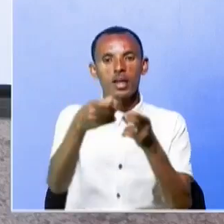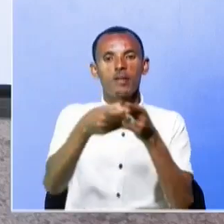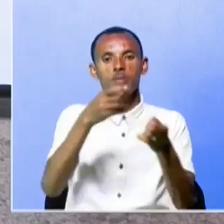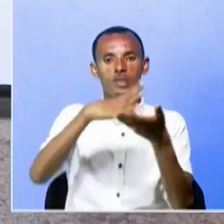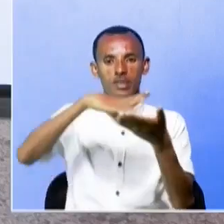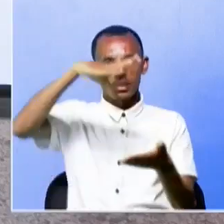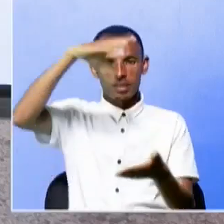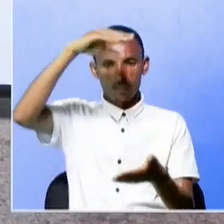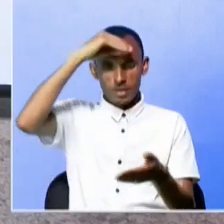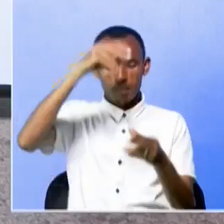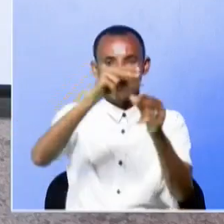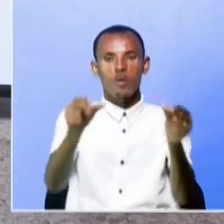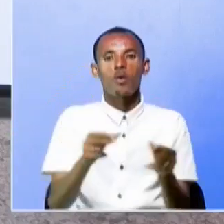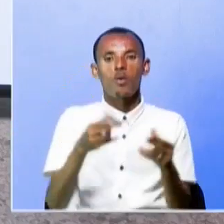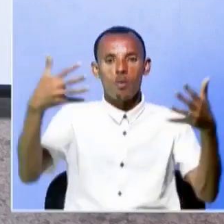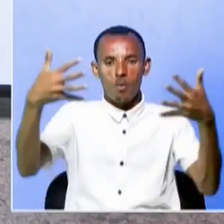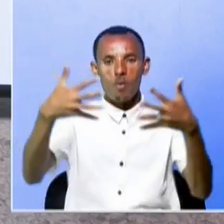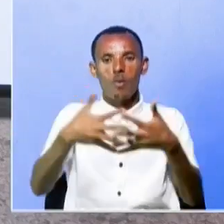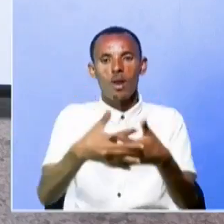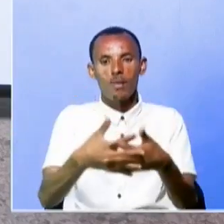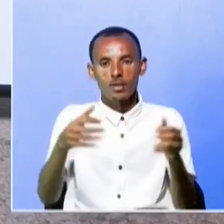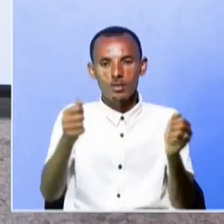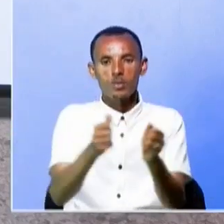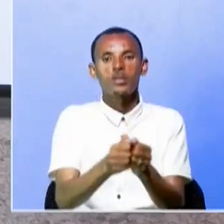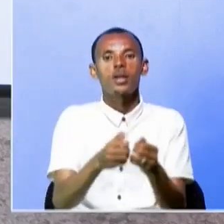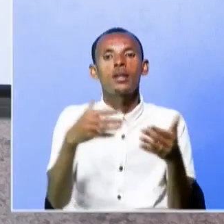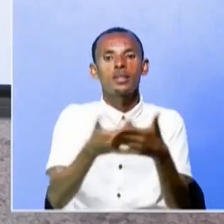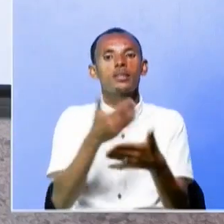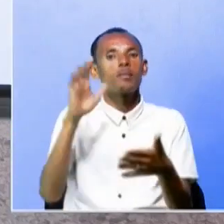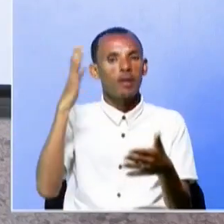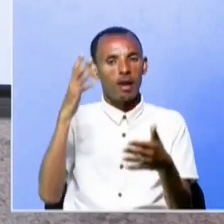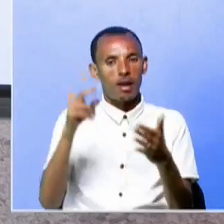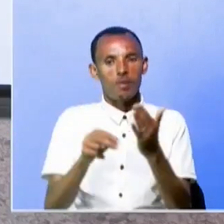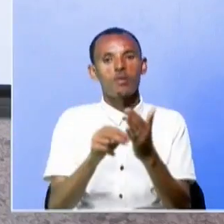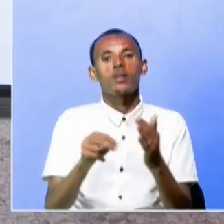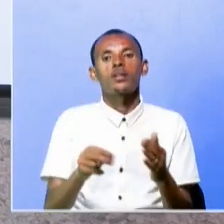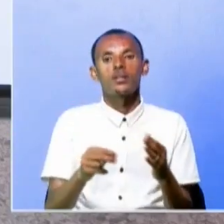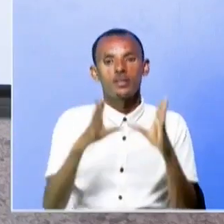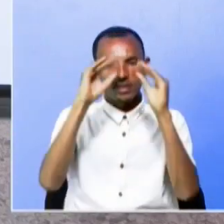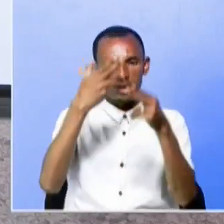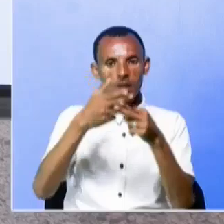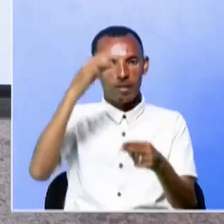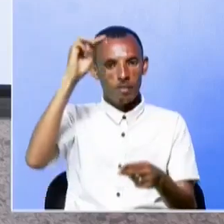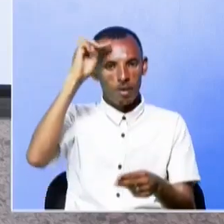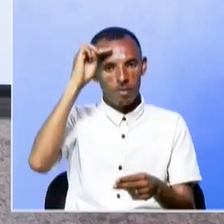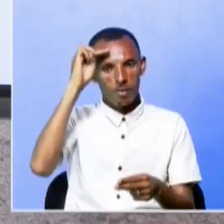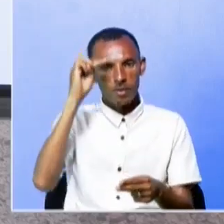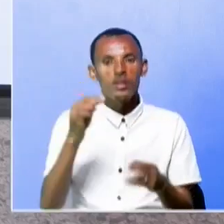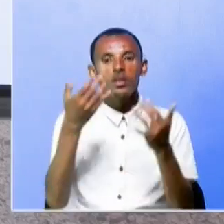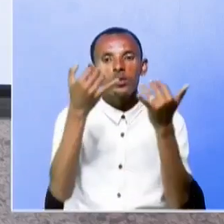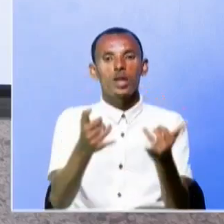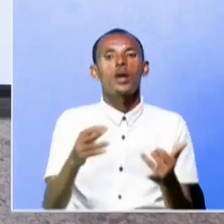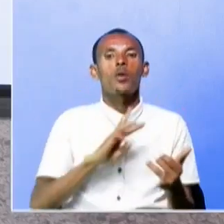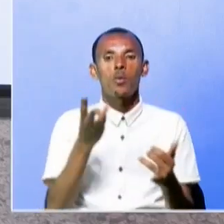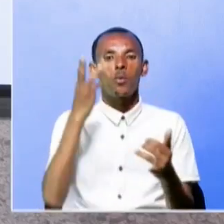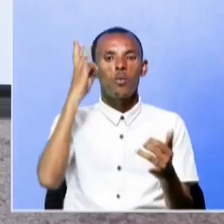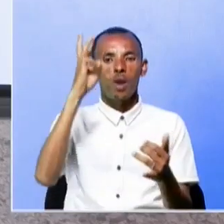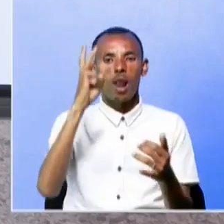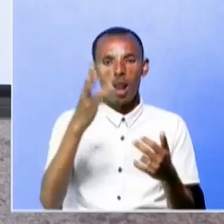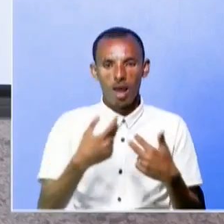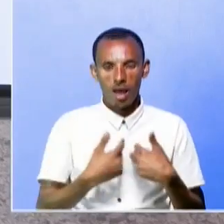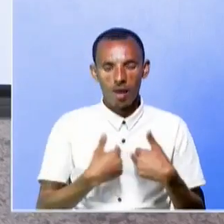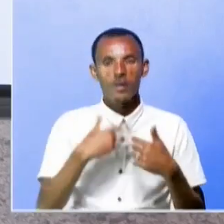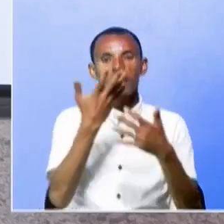University Administration Education Bureau in collaboration with Addis Media Network. I'm Teacher Mamu. Today we will have